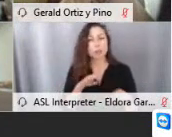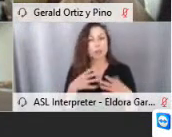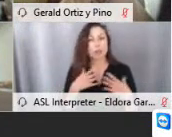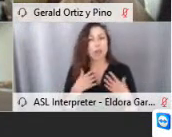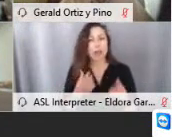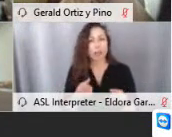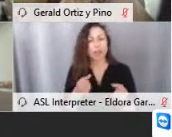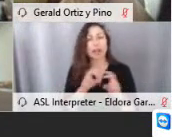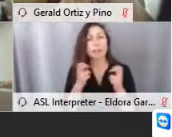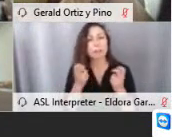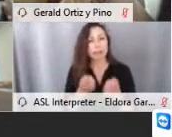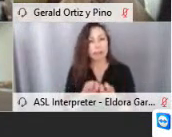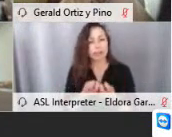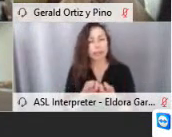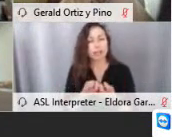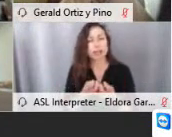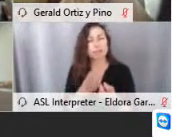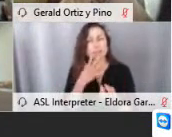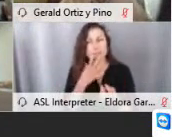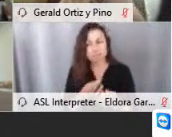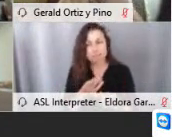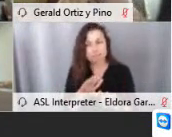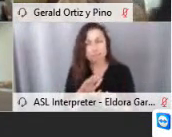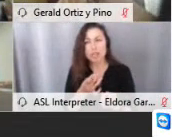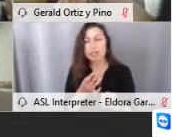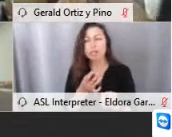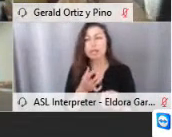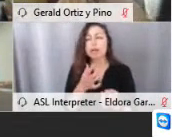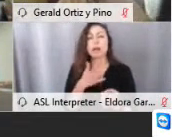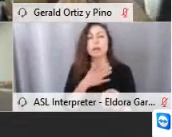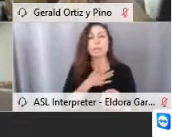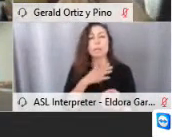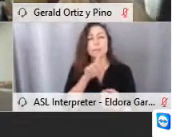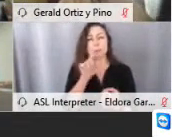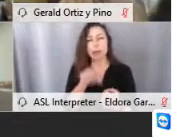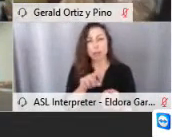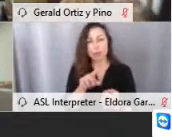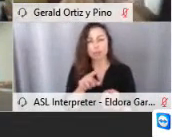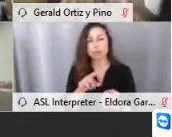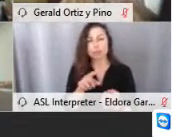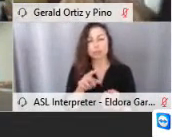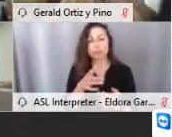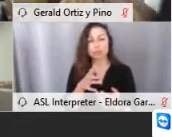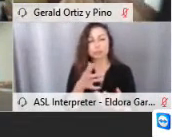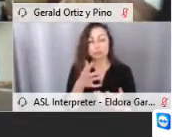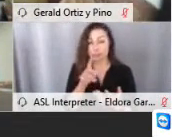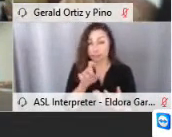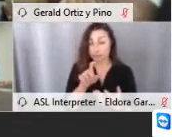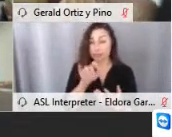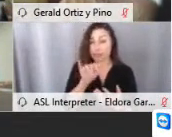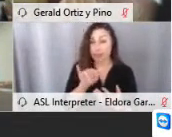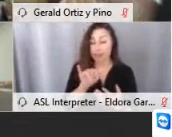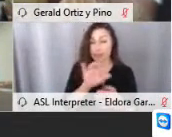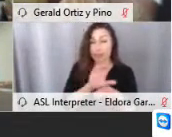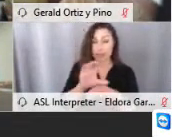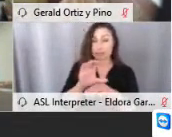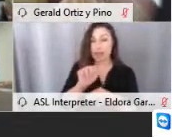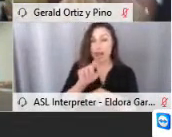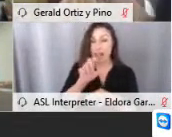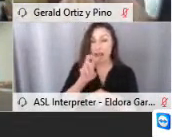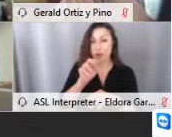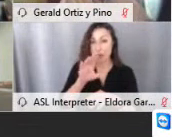health committee. And but my question is the allowance of,